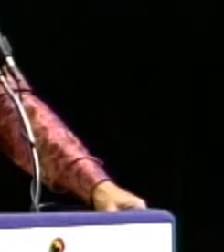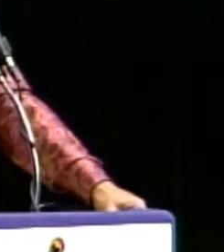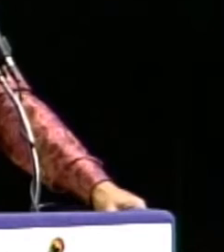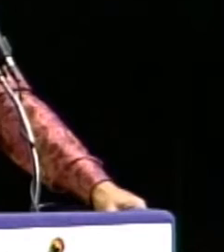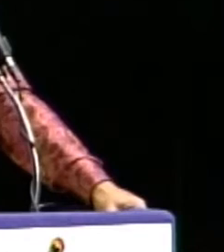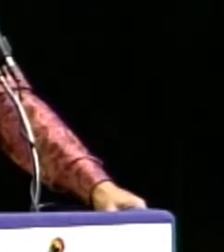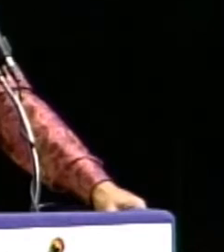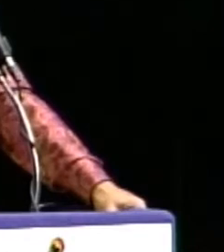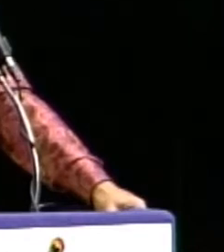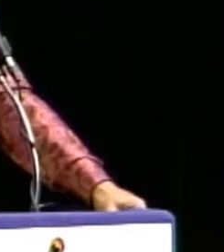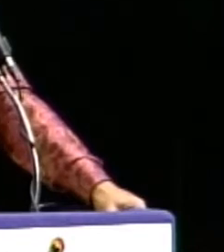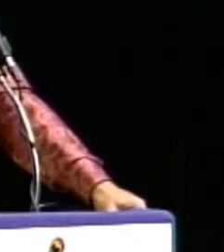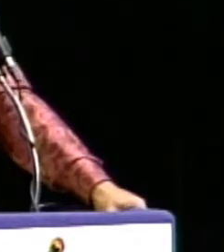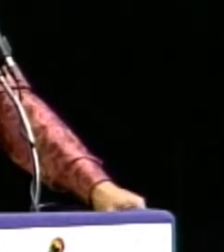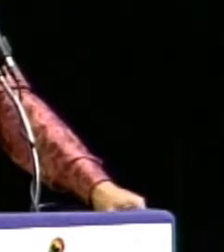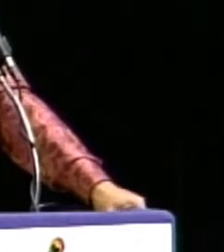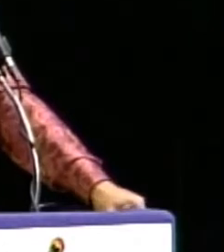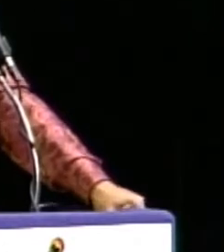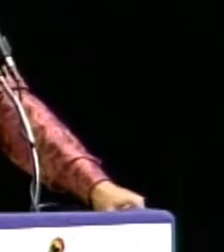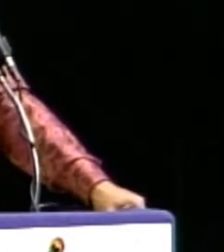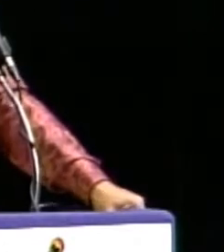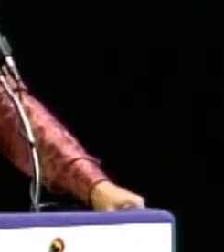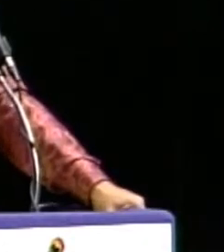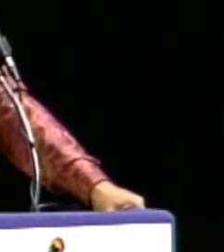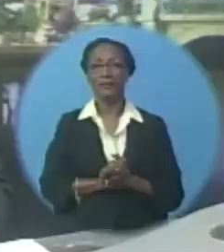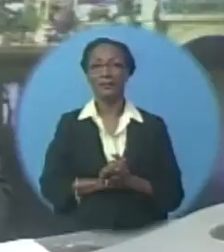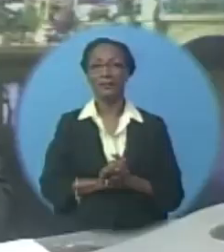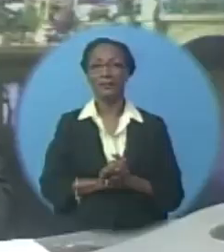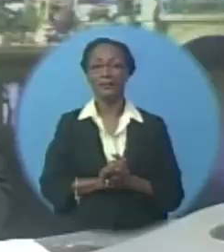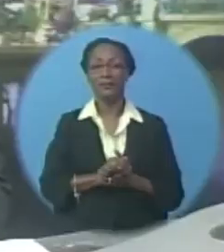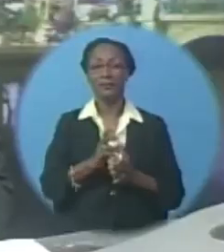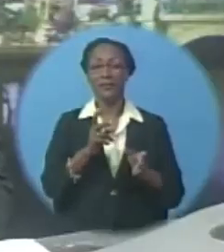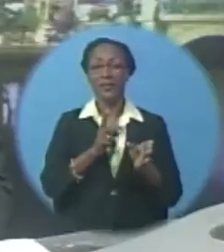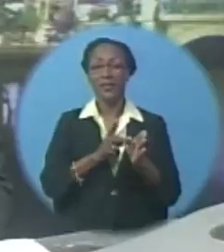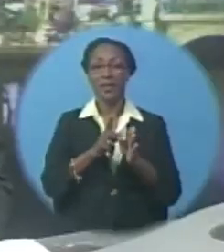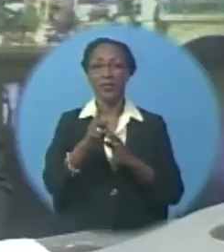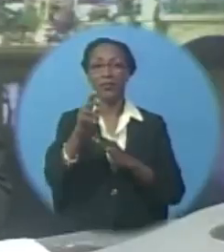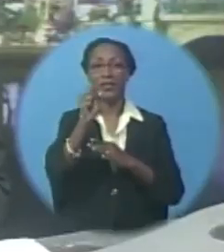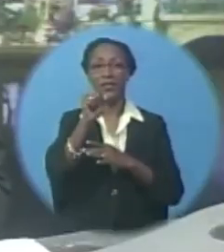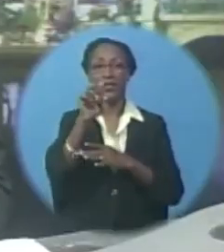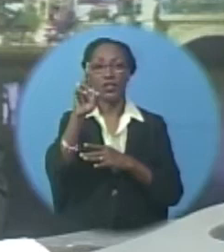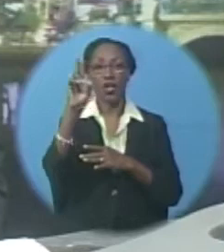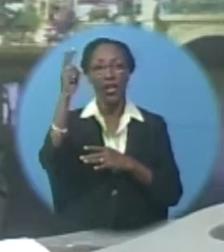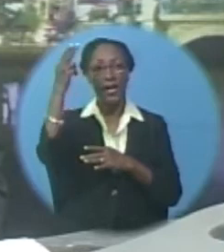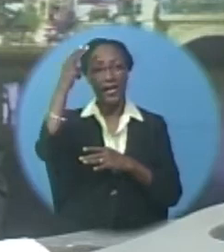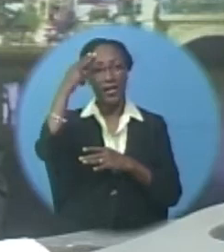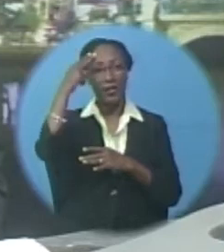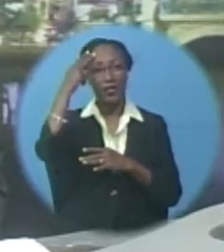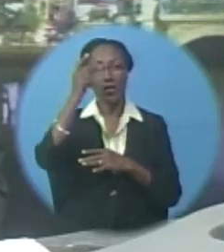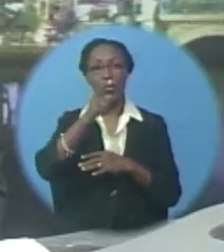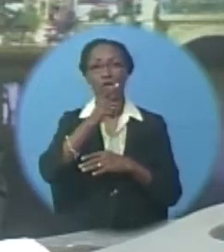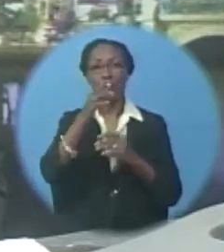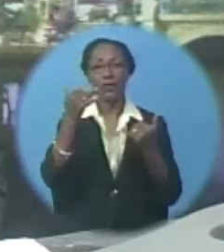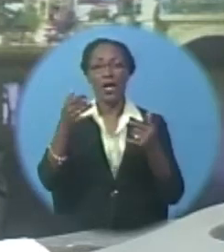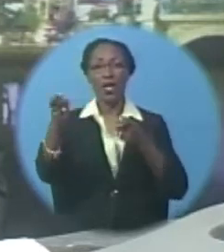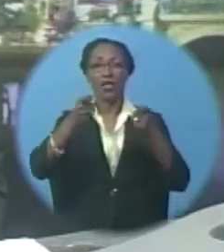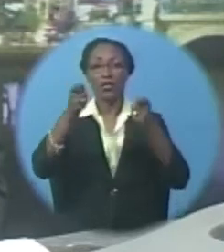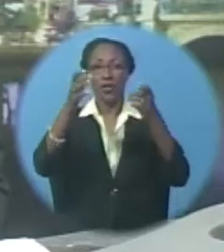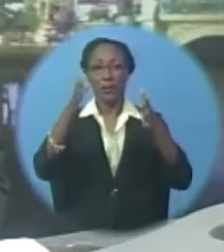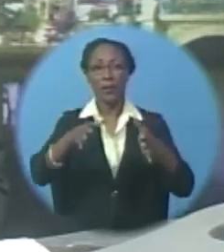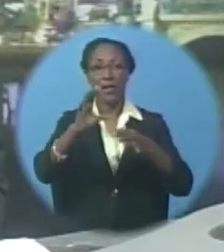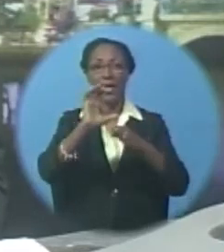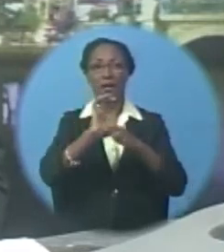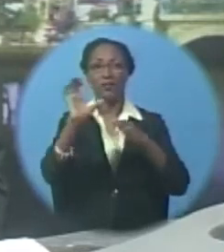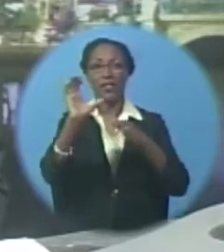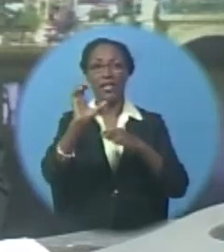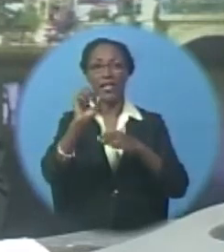and grandparents were born in slavery. Professor Sir Hilary, who is currently chairman of the CARICOM